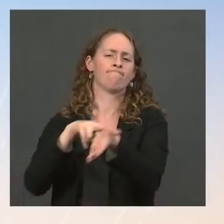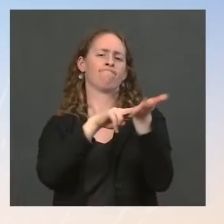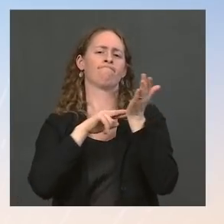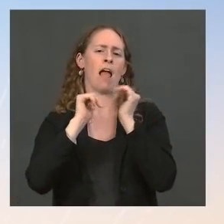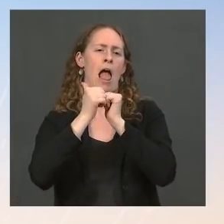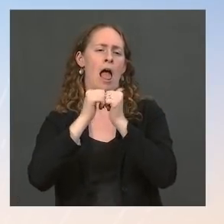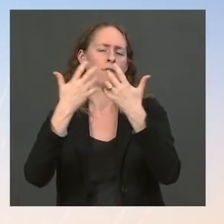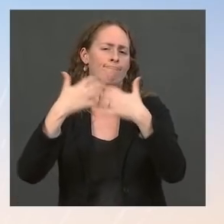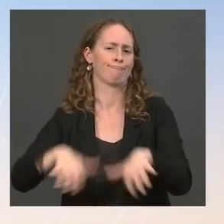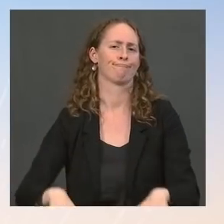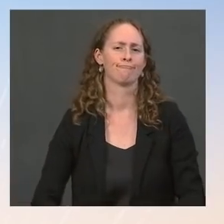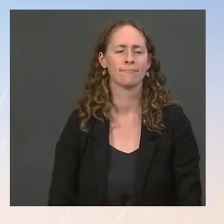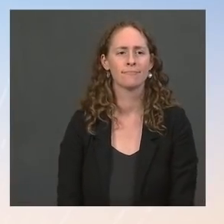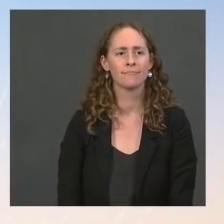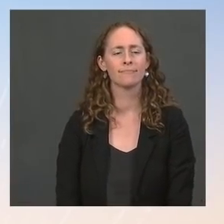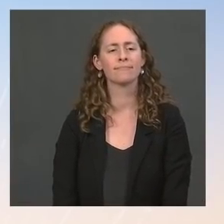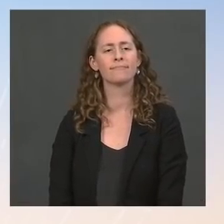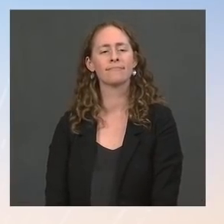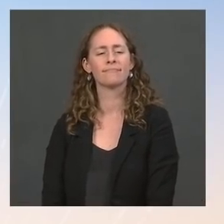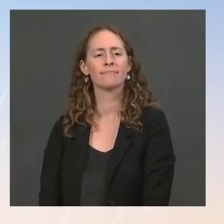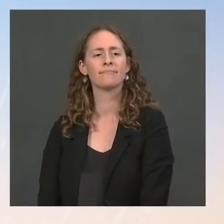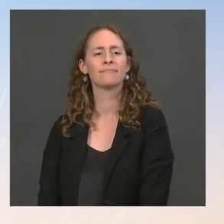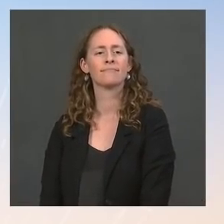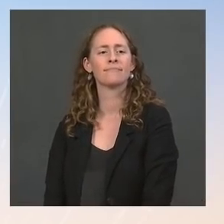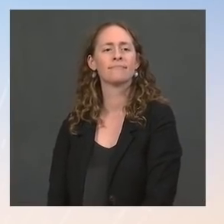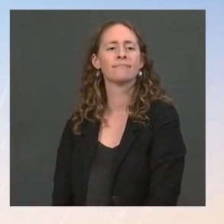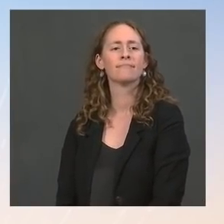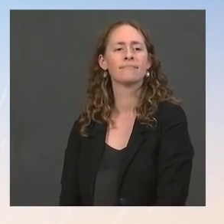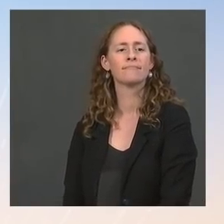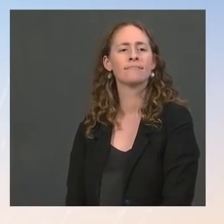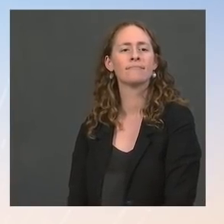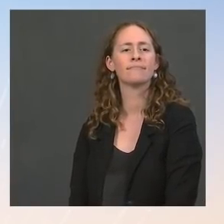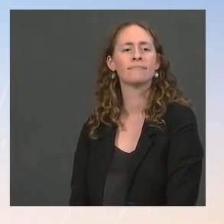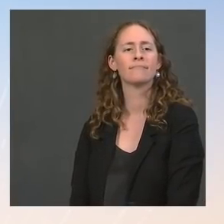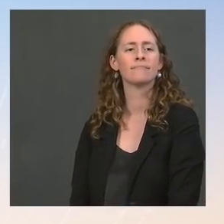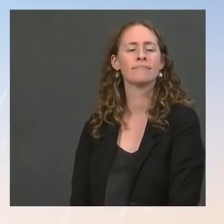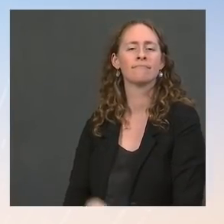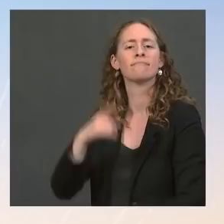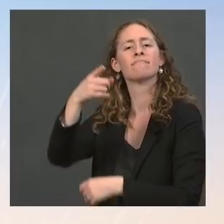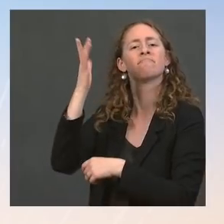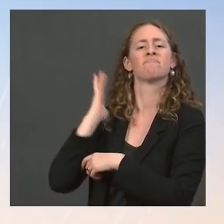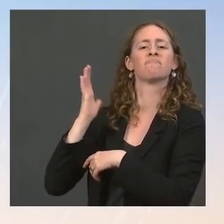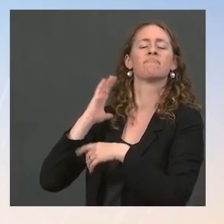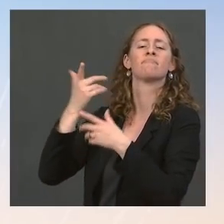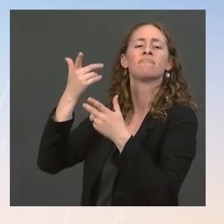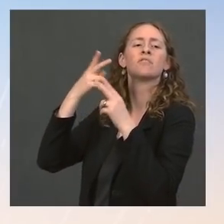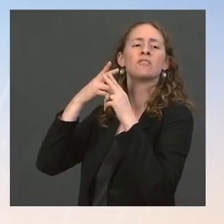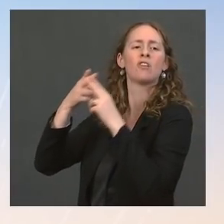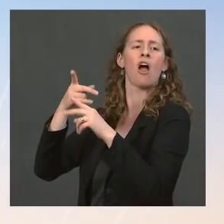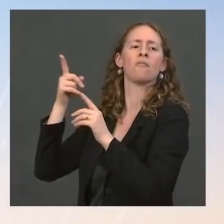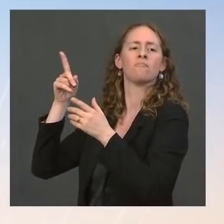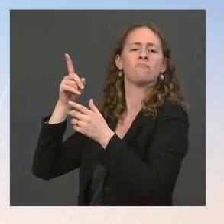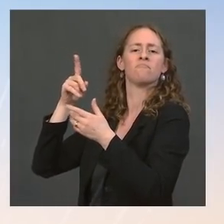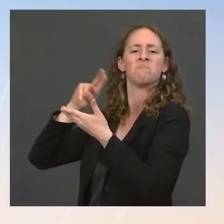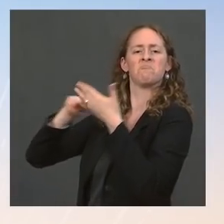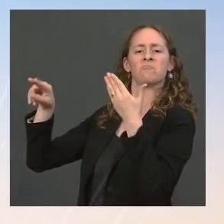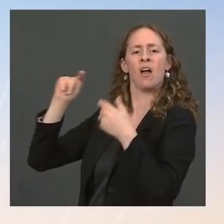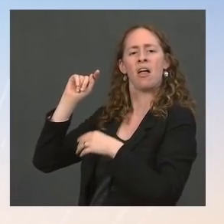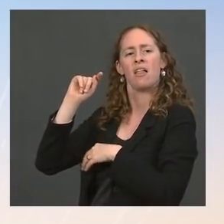who called the president the closer. I wonder if the president himself sees himself that way. Does he see his role as being the closer